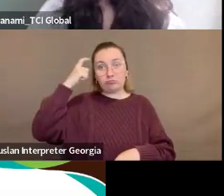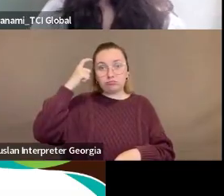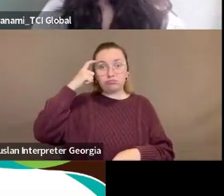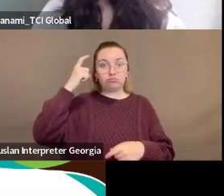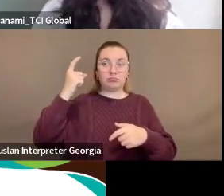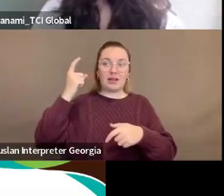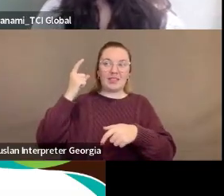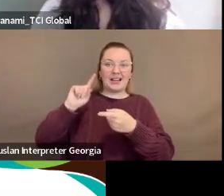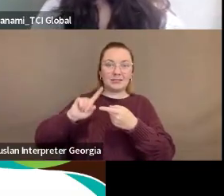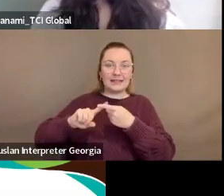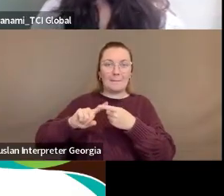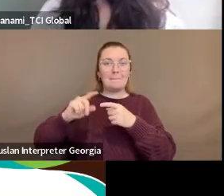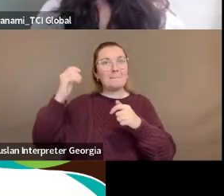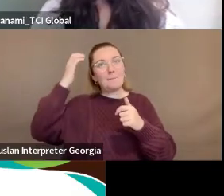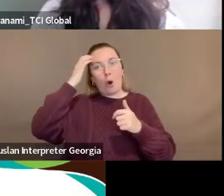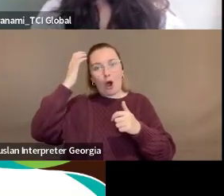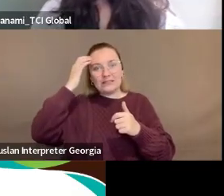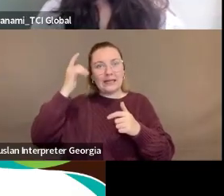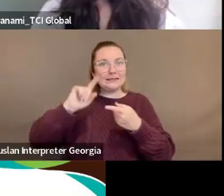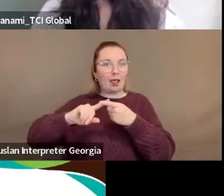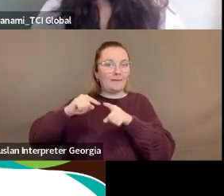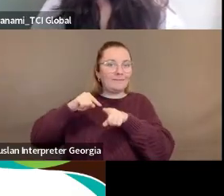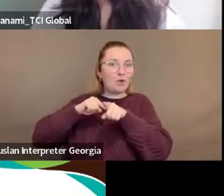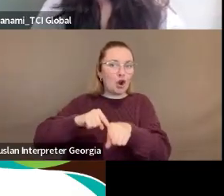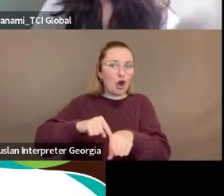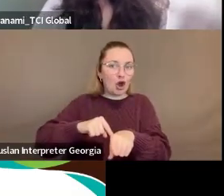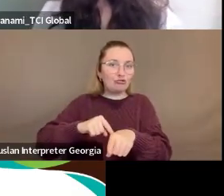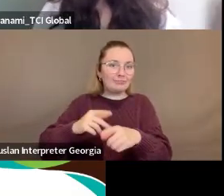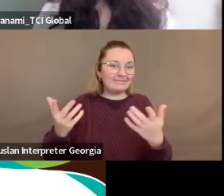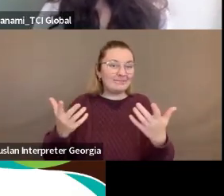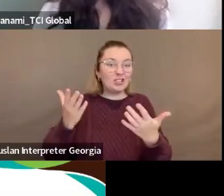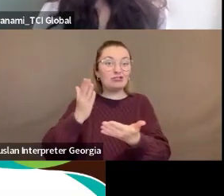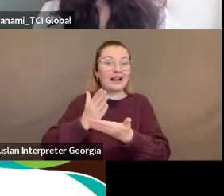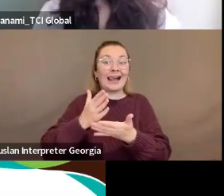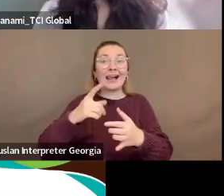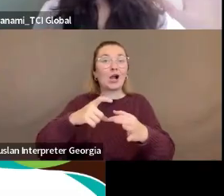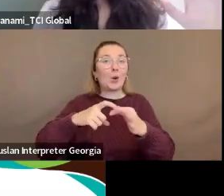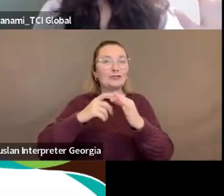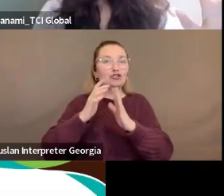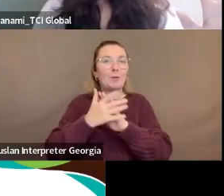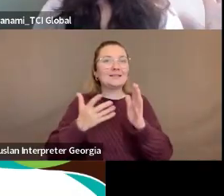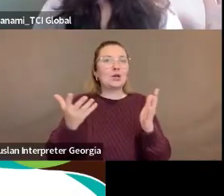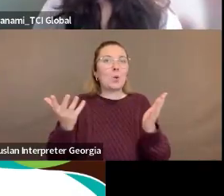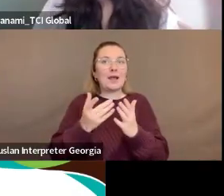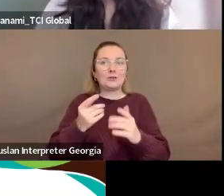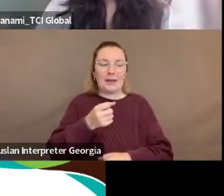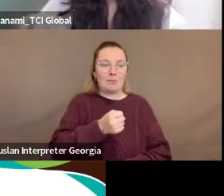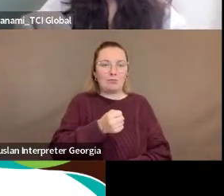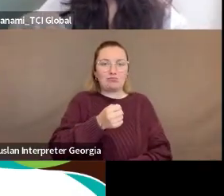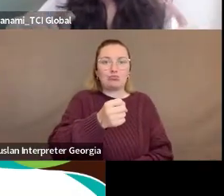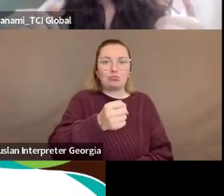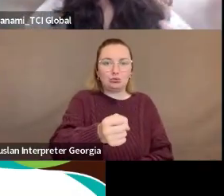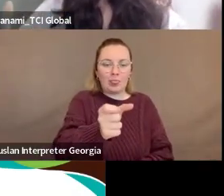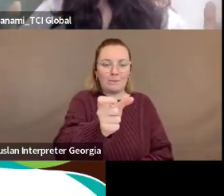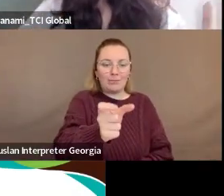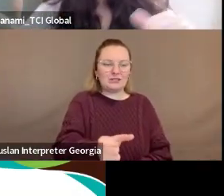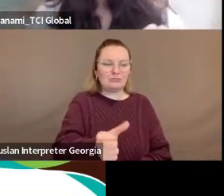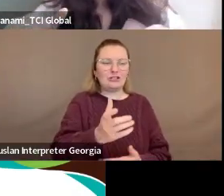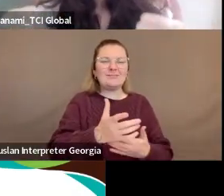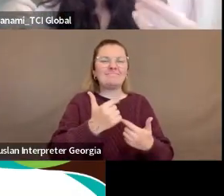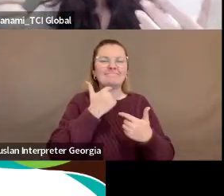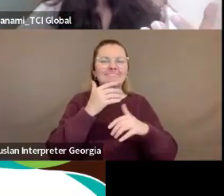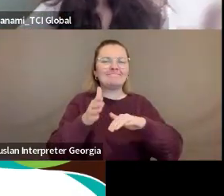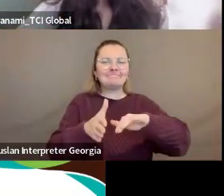still prevails. So the question really is not where do we place this person, but what kind of